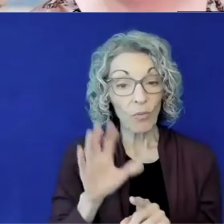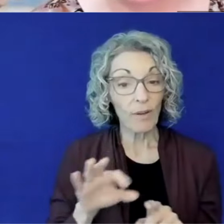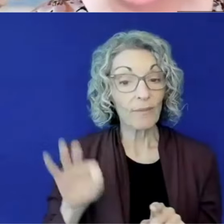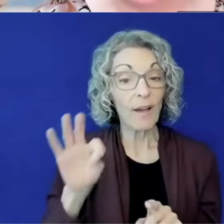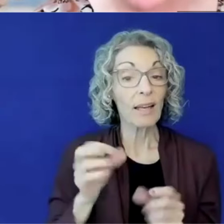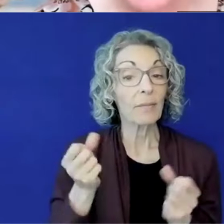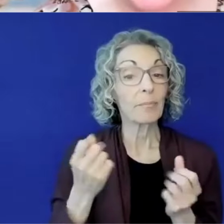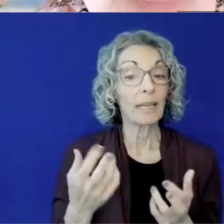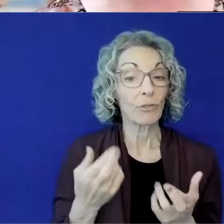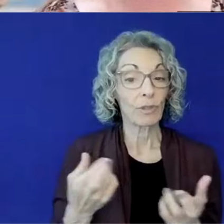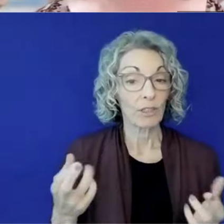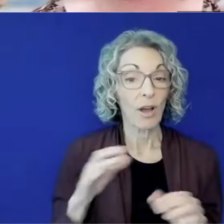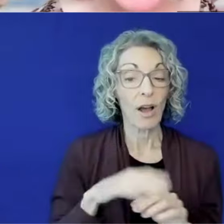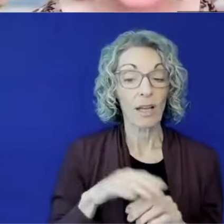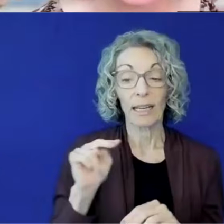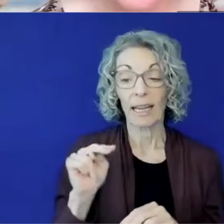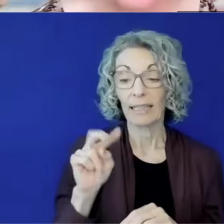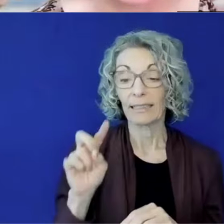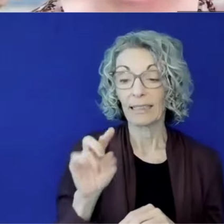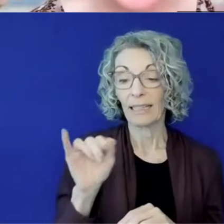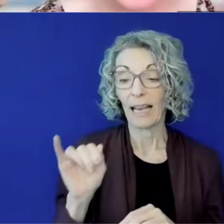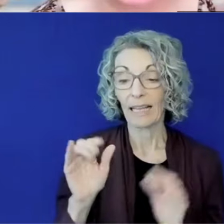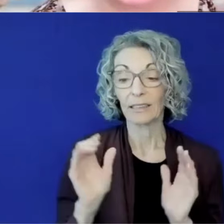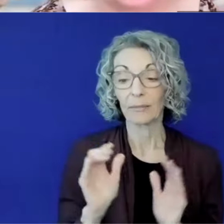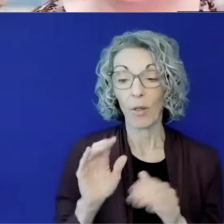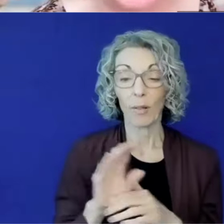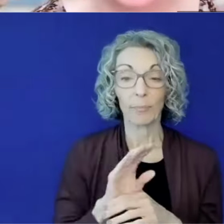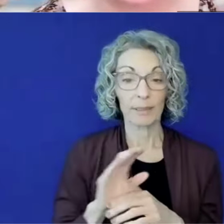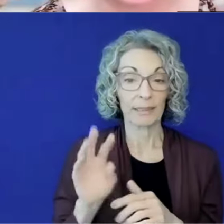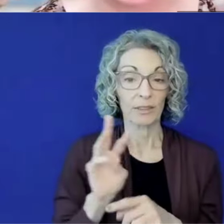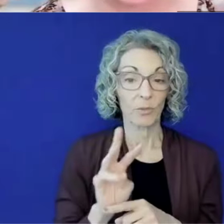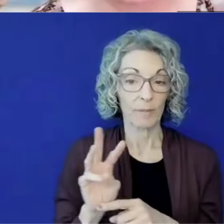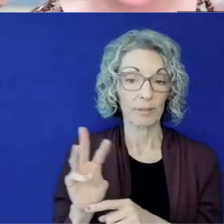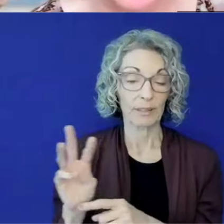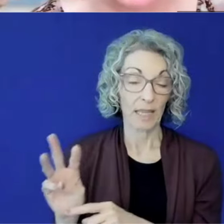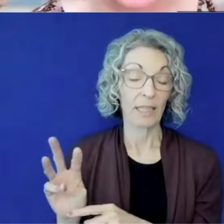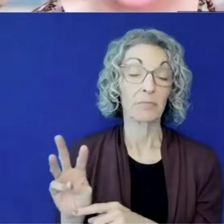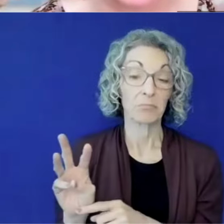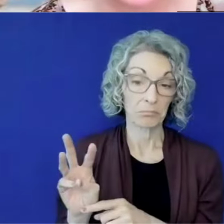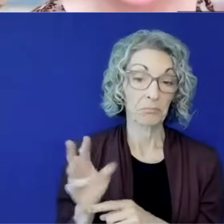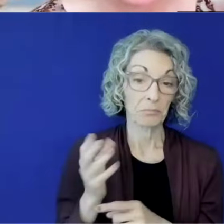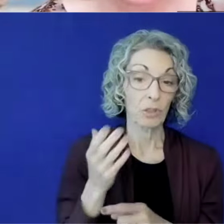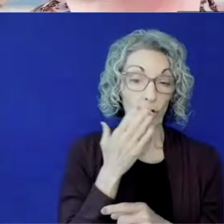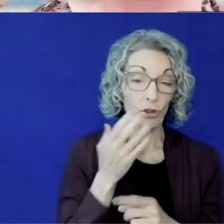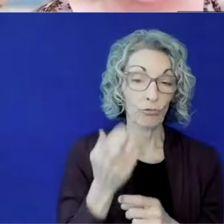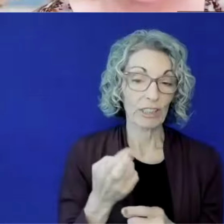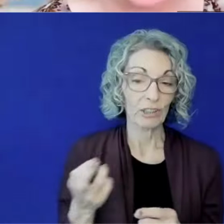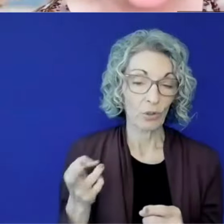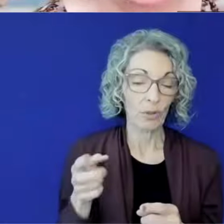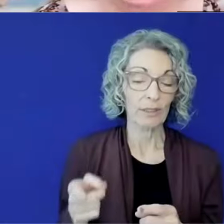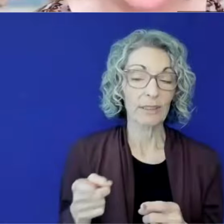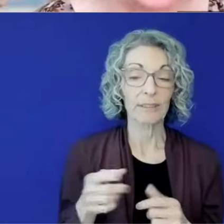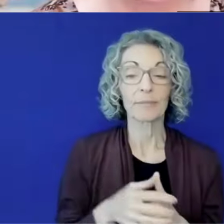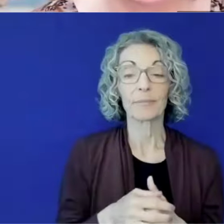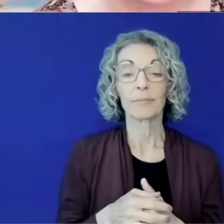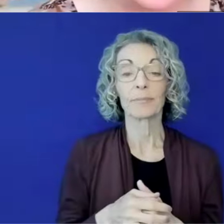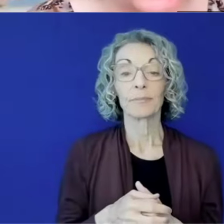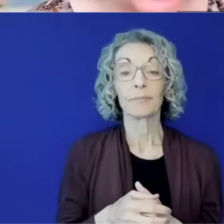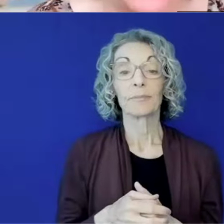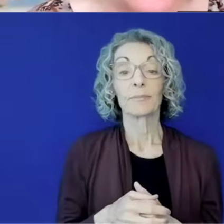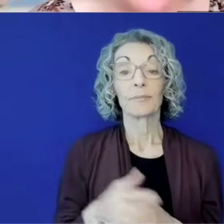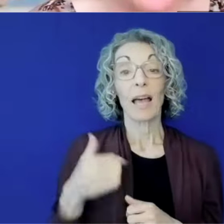NDI small business website. So that's another great resource to help you answer some of these questions. And so I know I